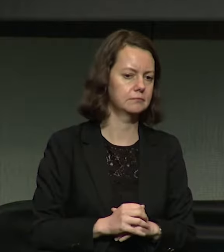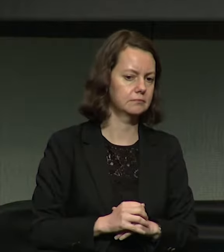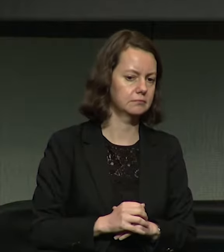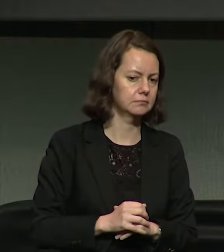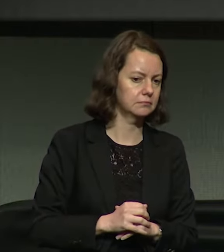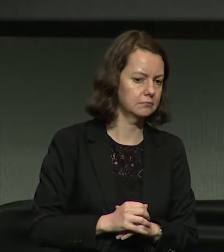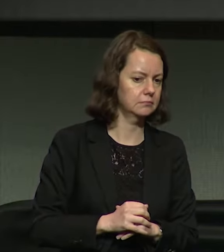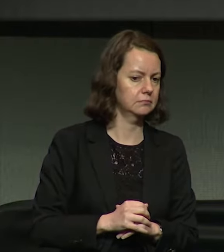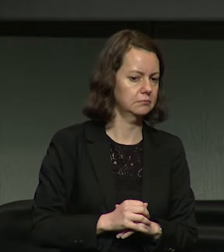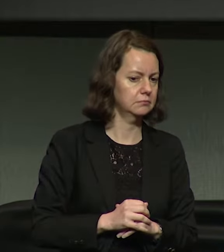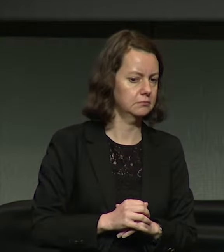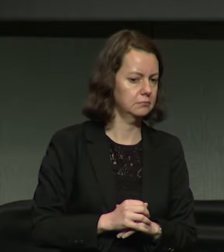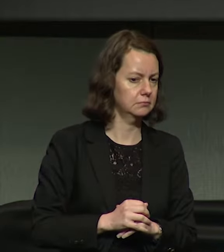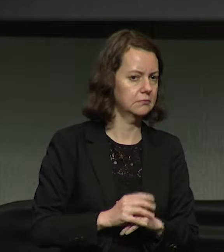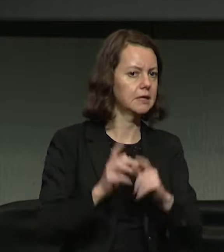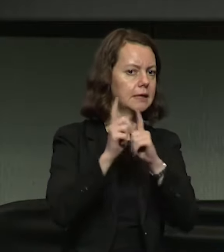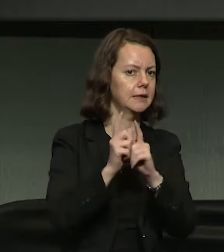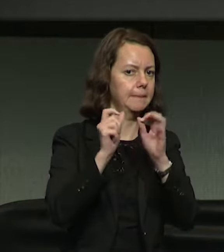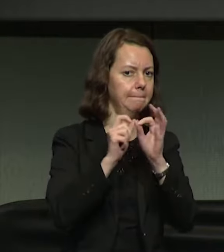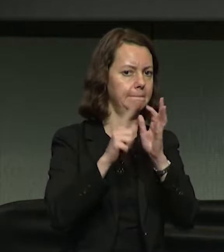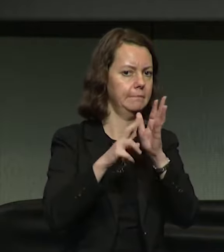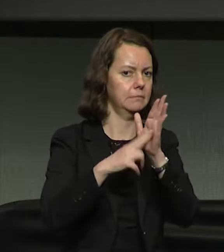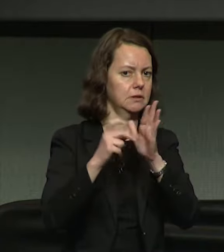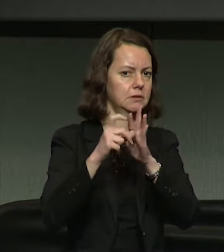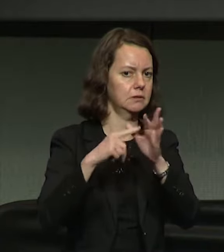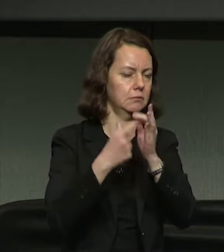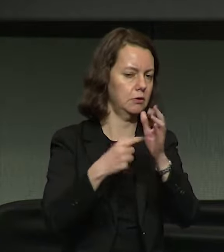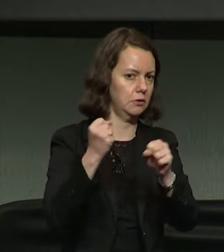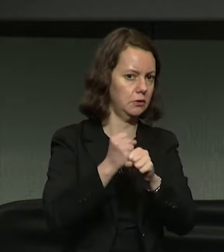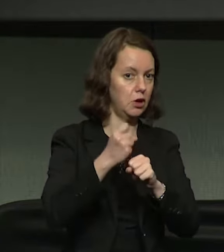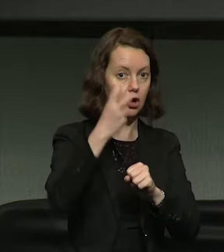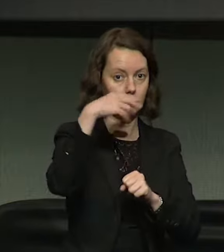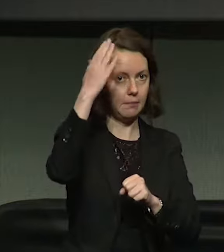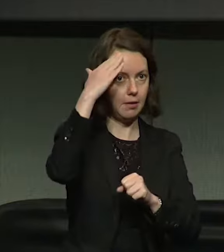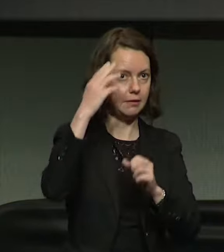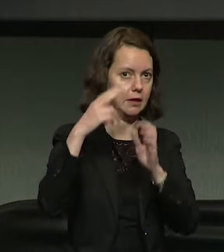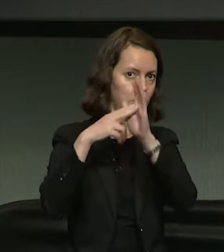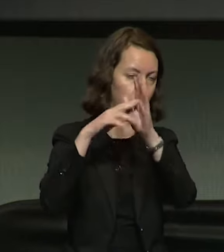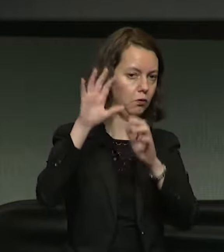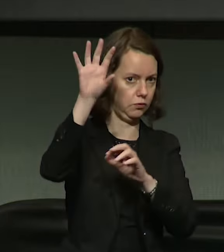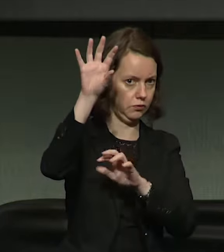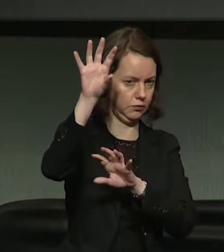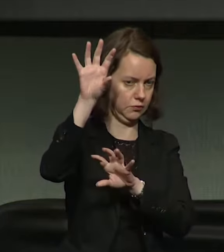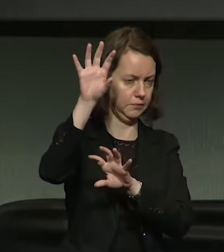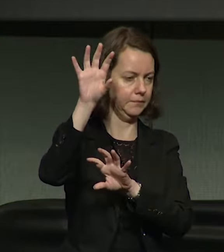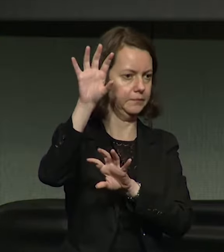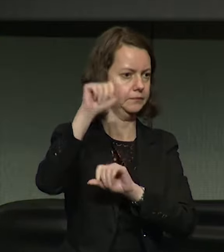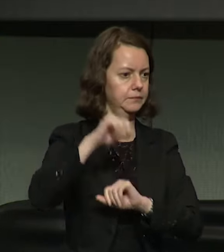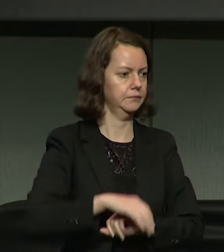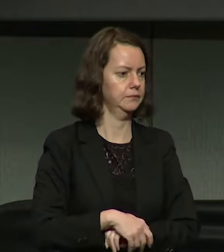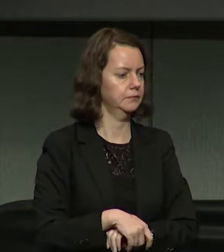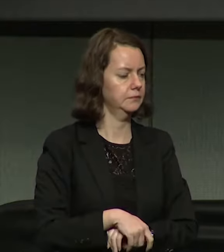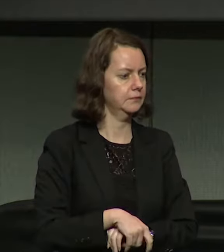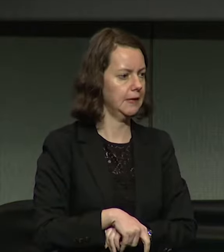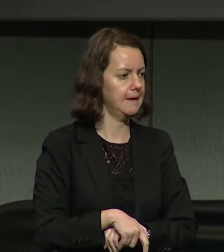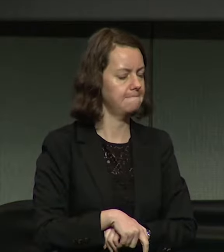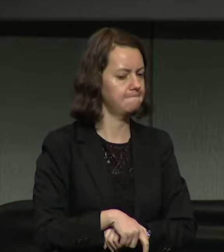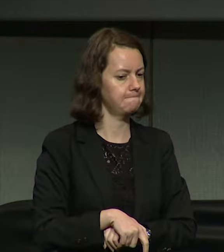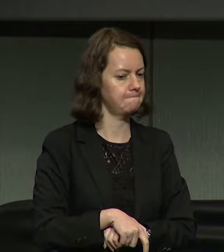it's the area in and around Bundaberg, and my grandmother's country is just north of there, Gurang Gurang. And